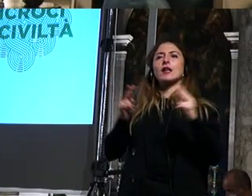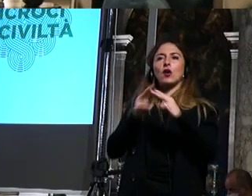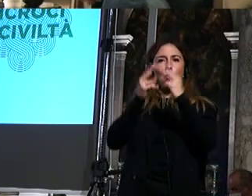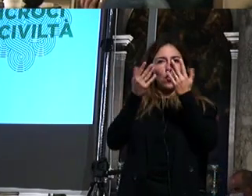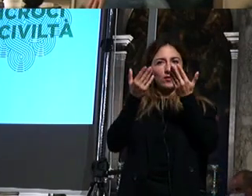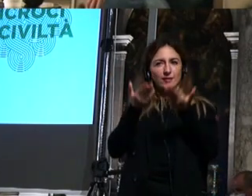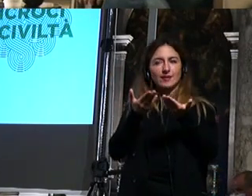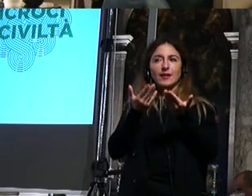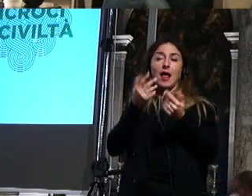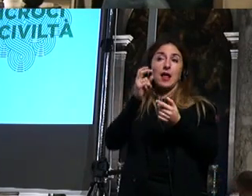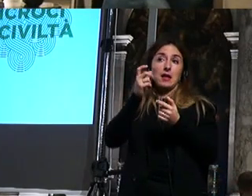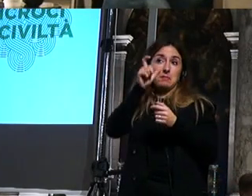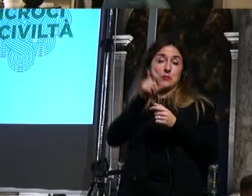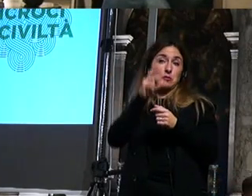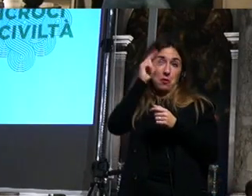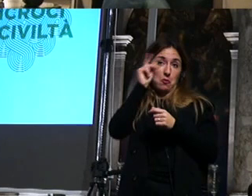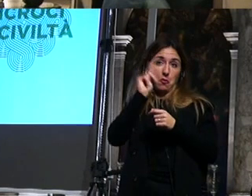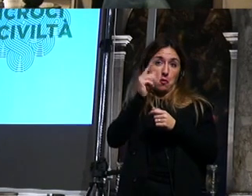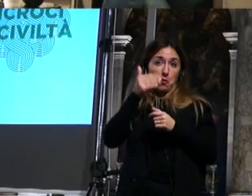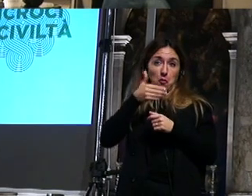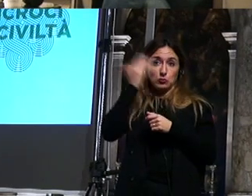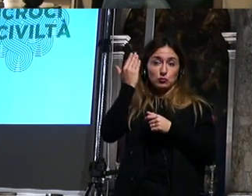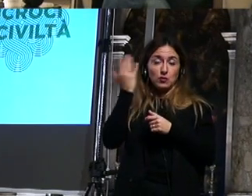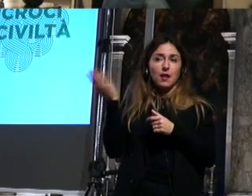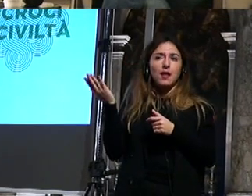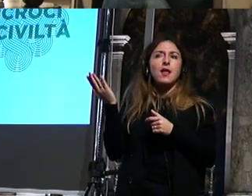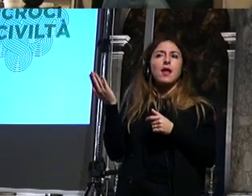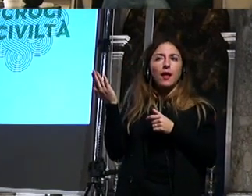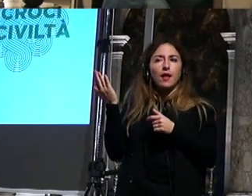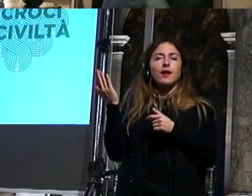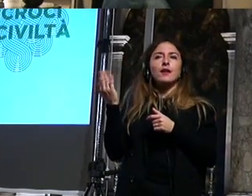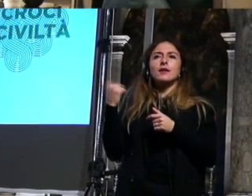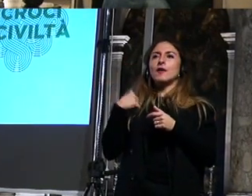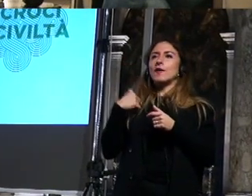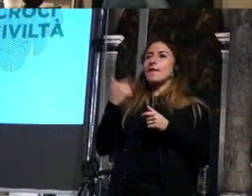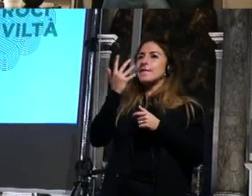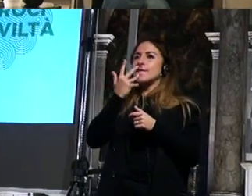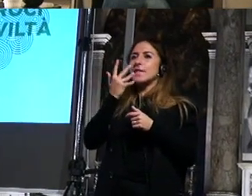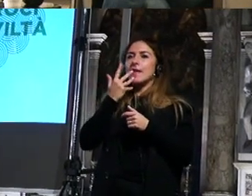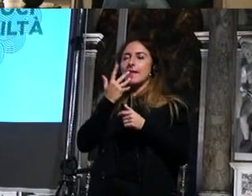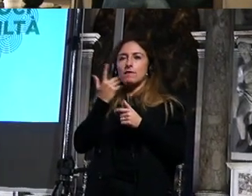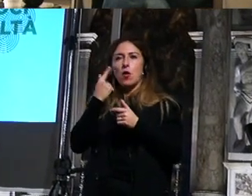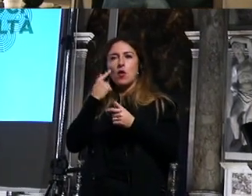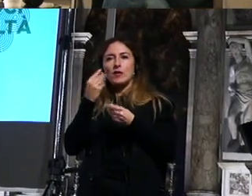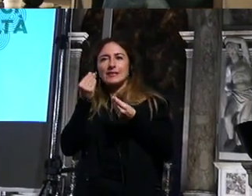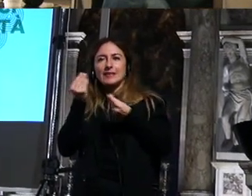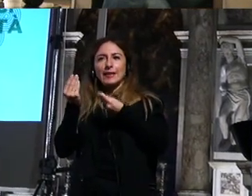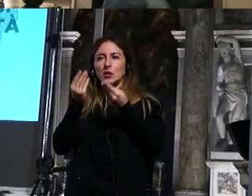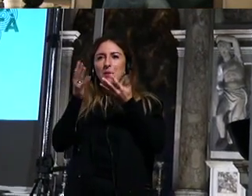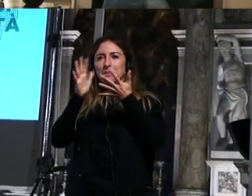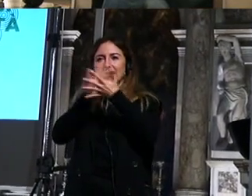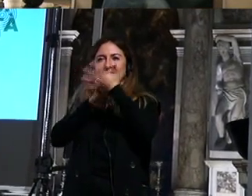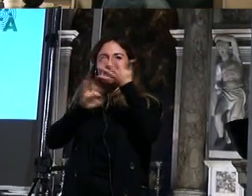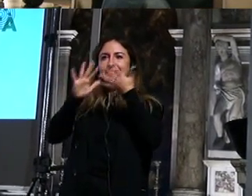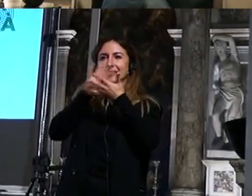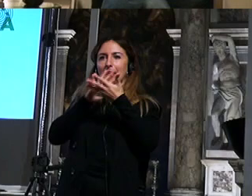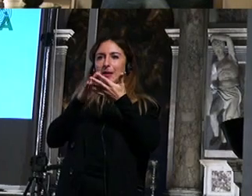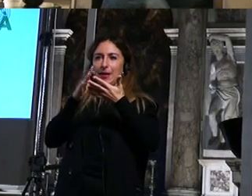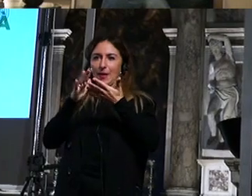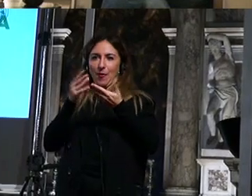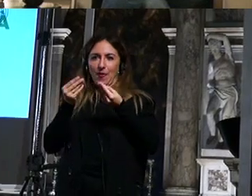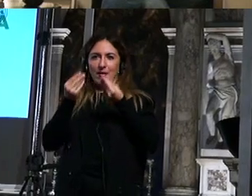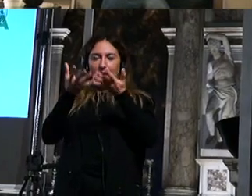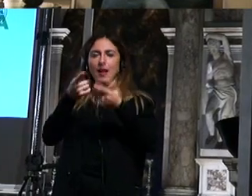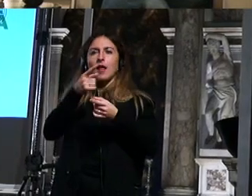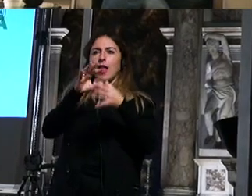much to keep this mystery as best I could. Is he a friend or is he a ghost? Is he real?